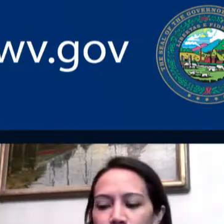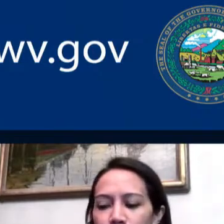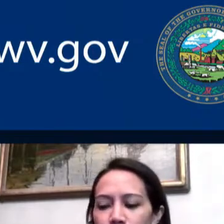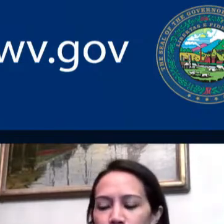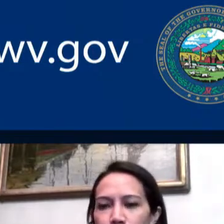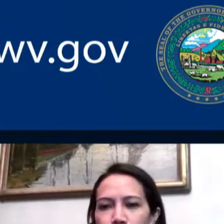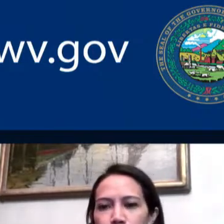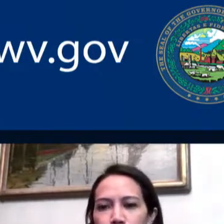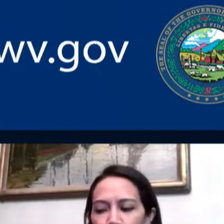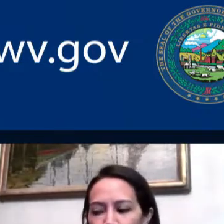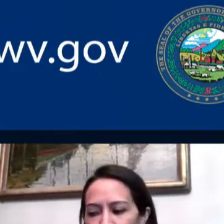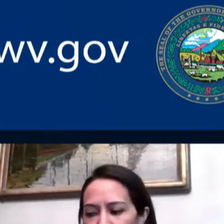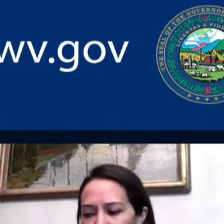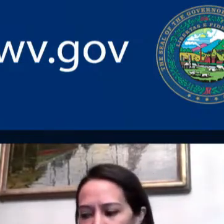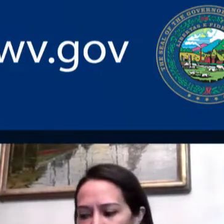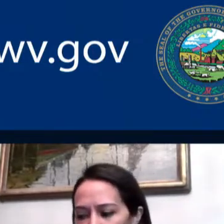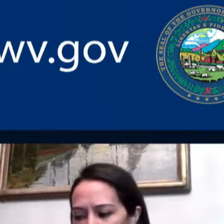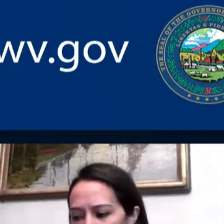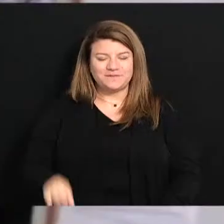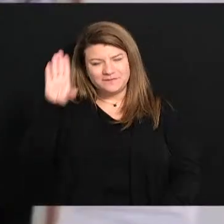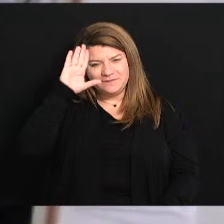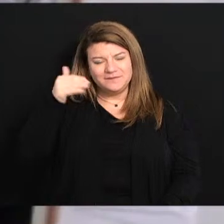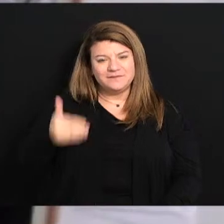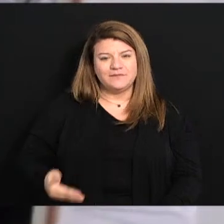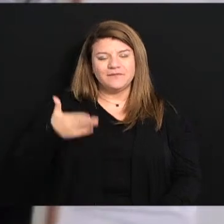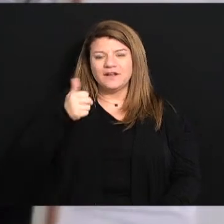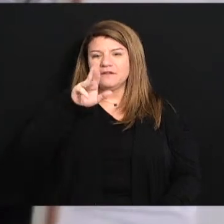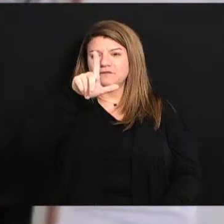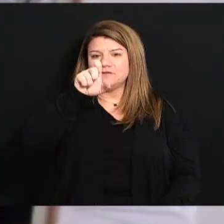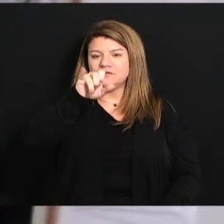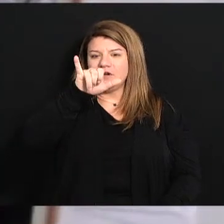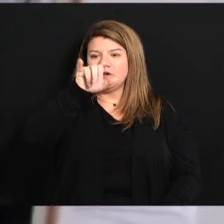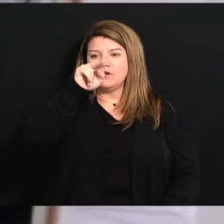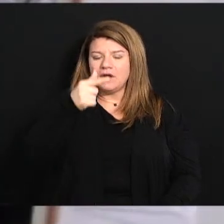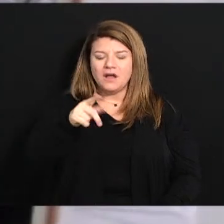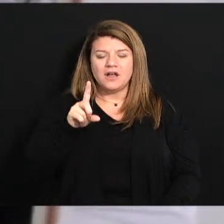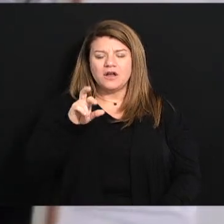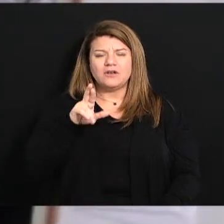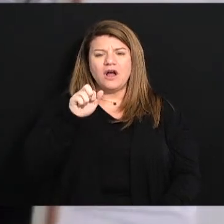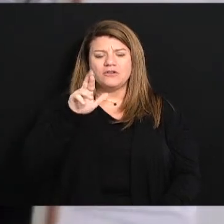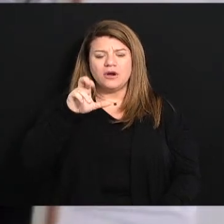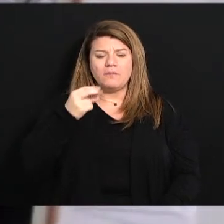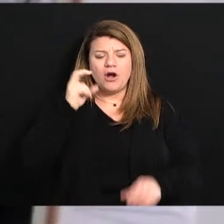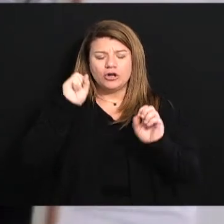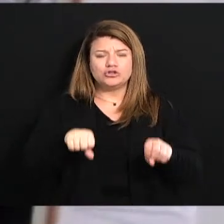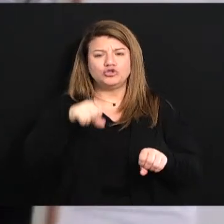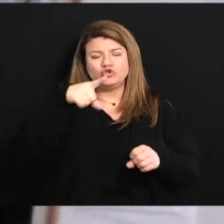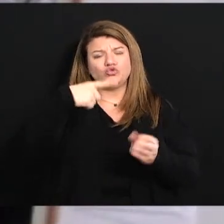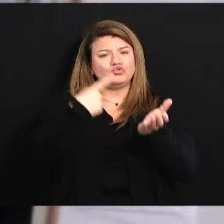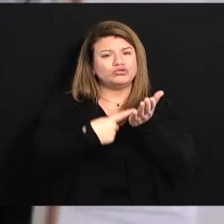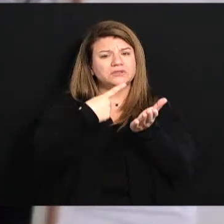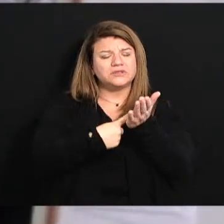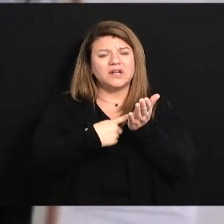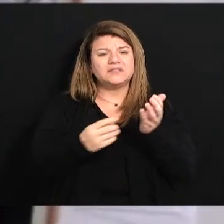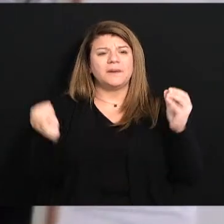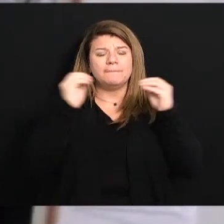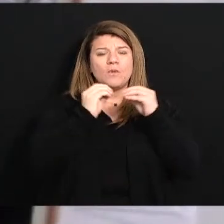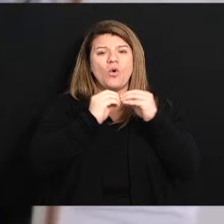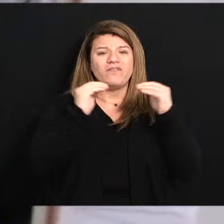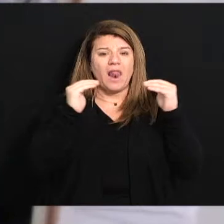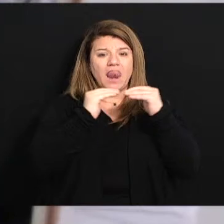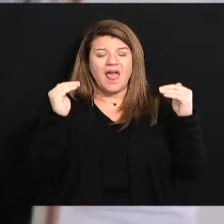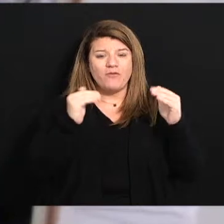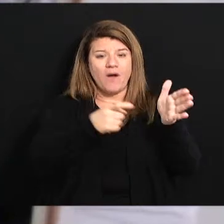News. Hi, this is Charles Young with WV News. Dr. Marsh, could you talk a little bit about the level of demand